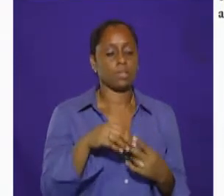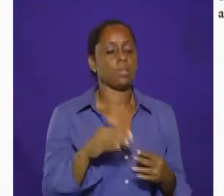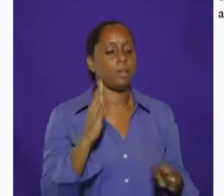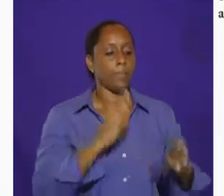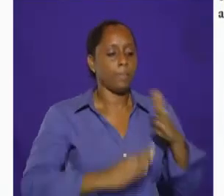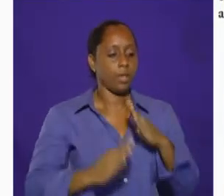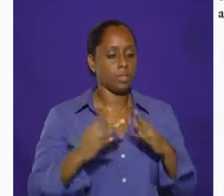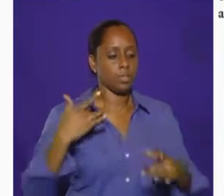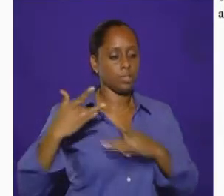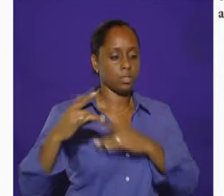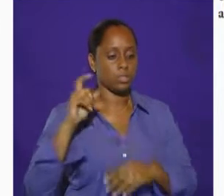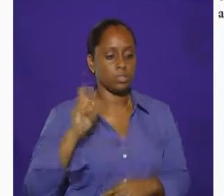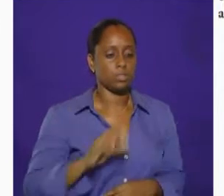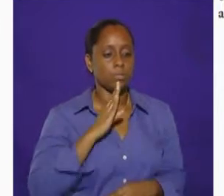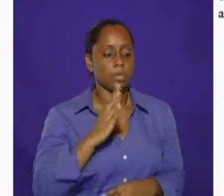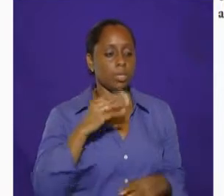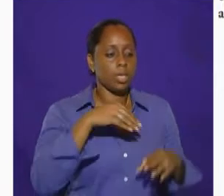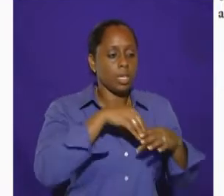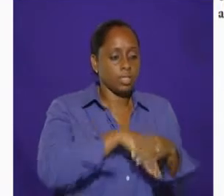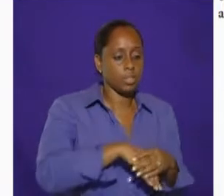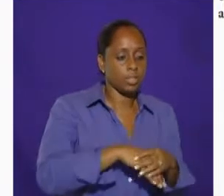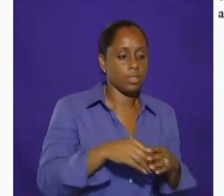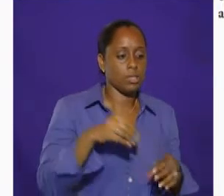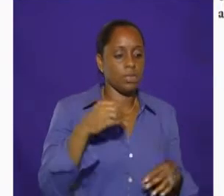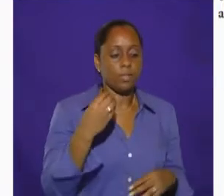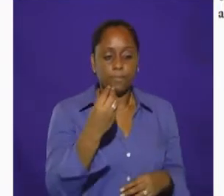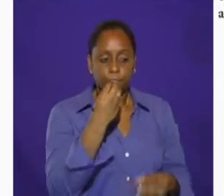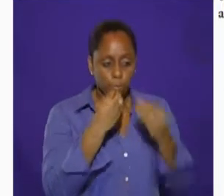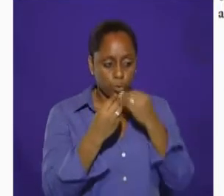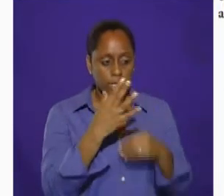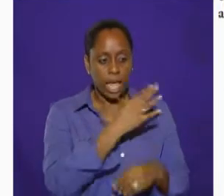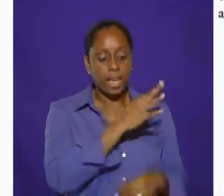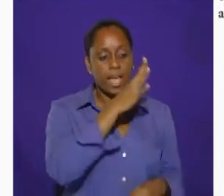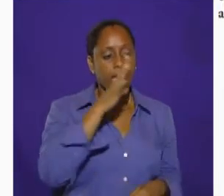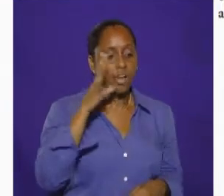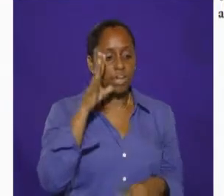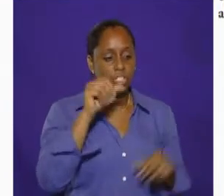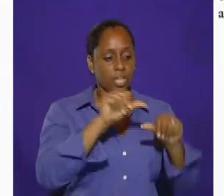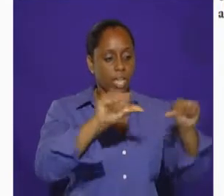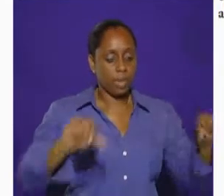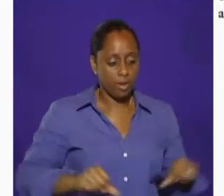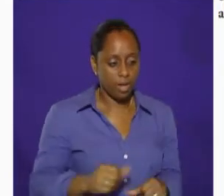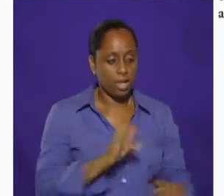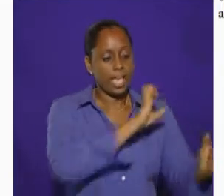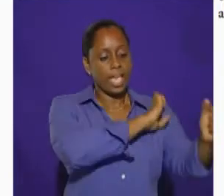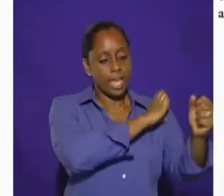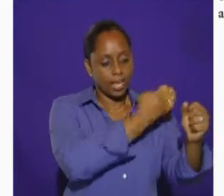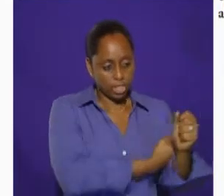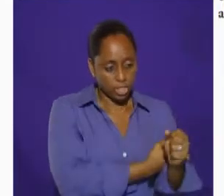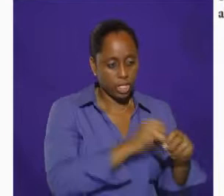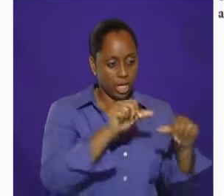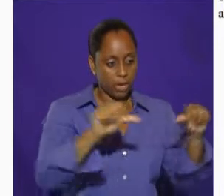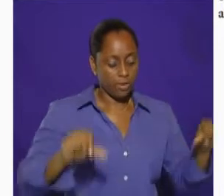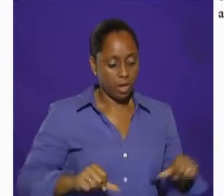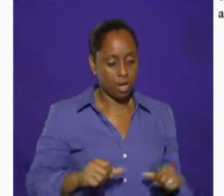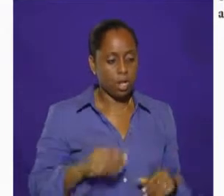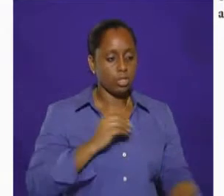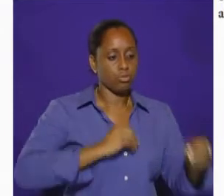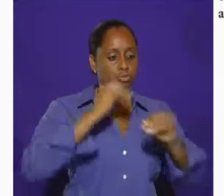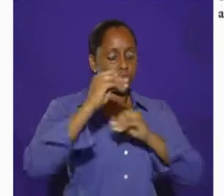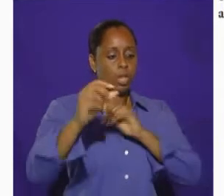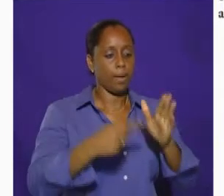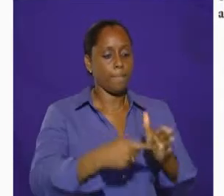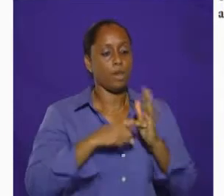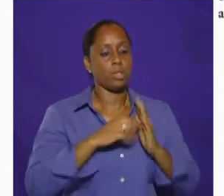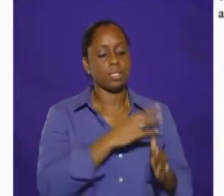specifically, biodiversity concerns should be integrated into the food and agriculture sector, the energy